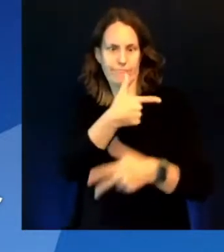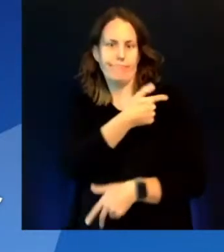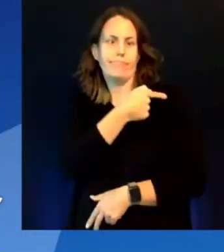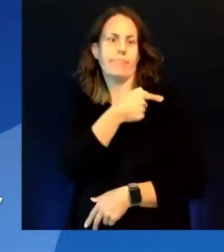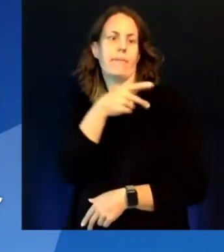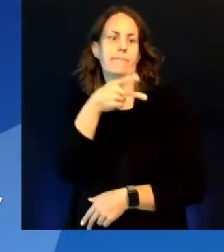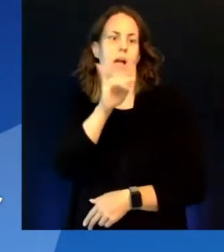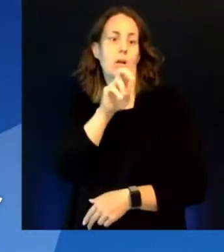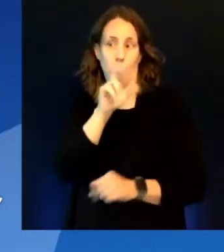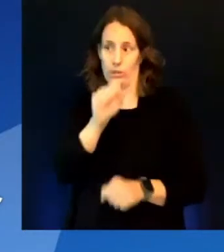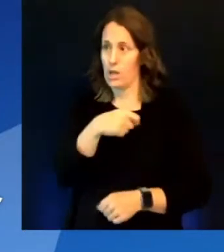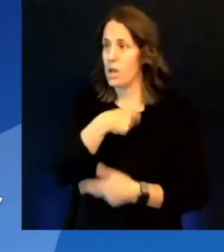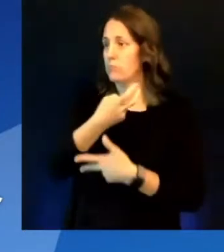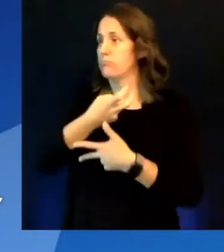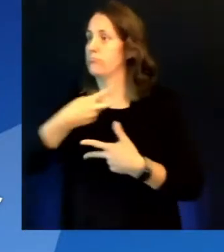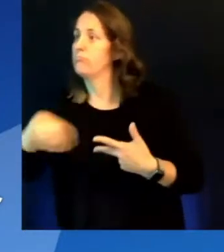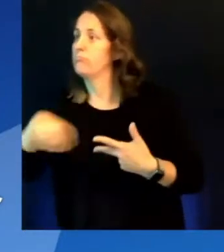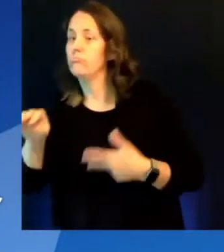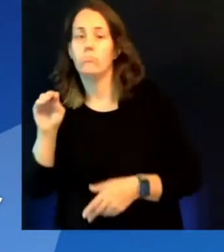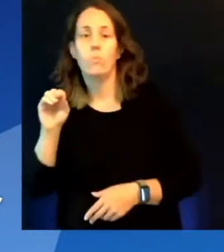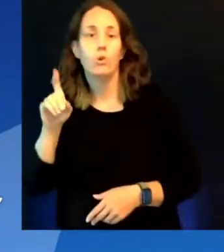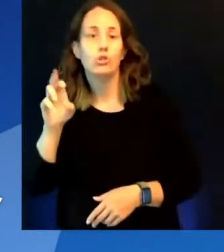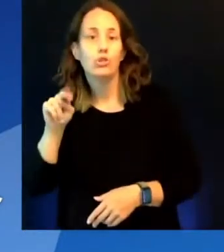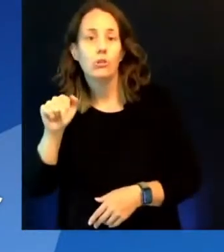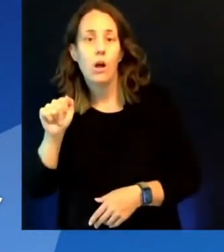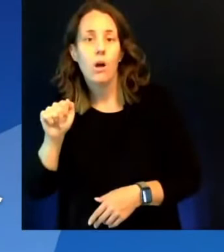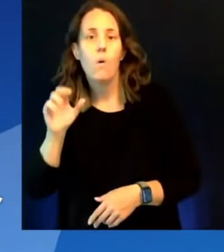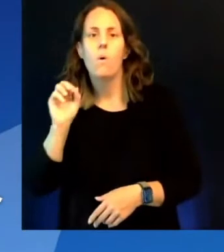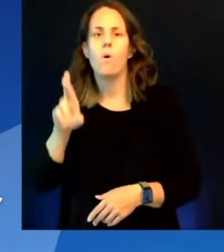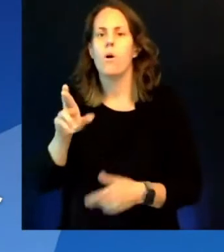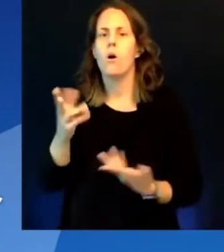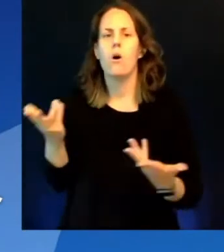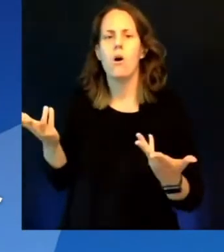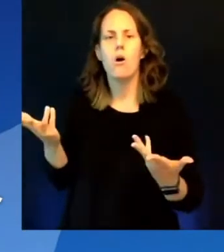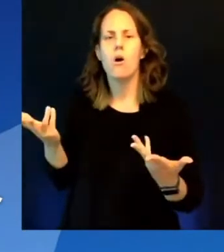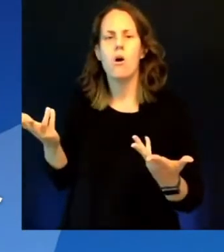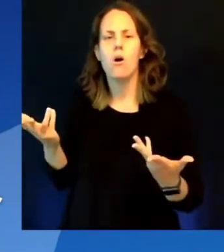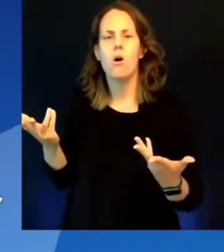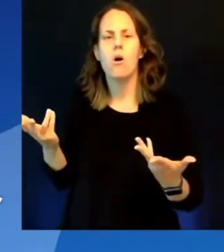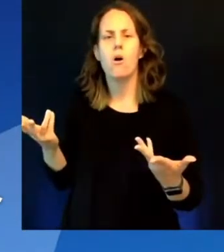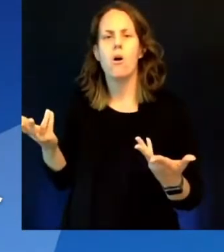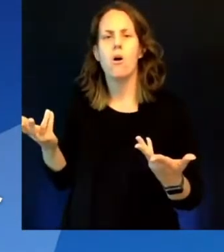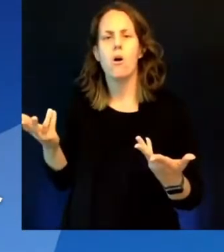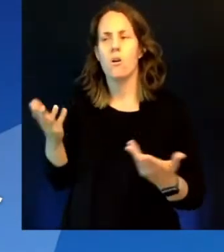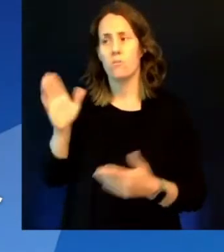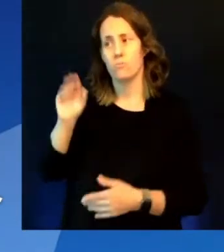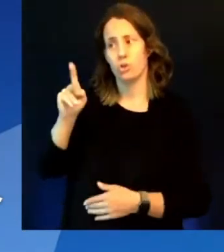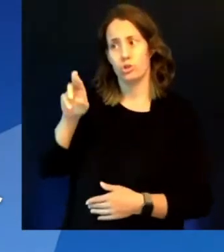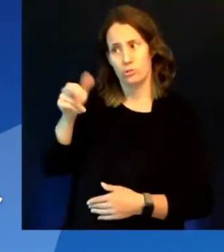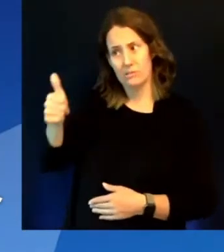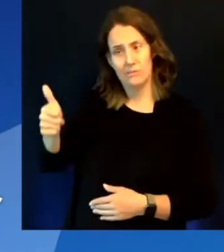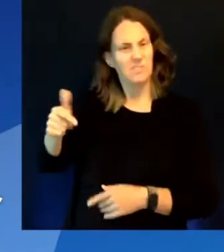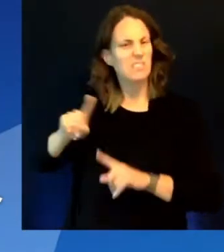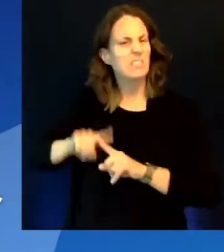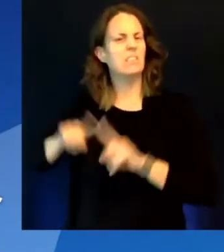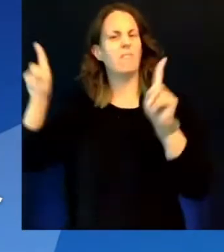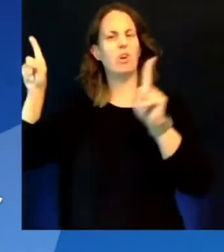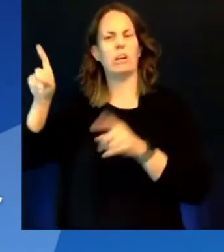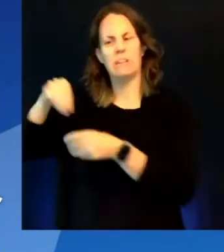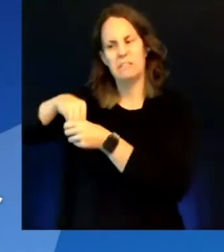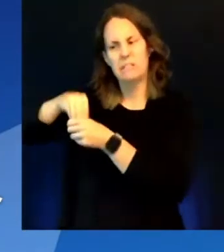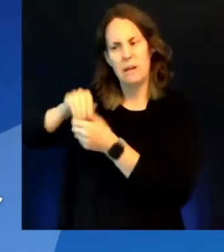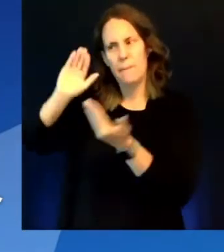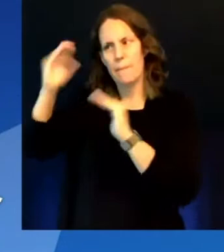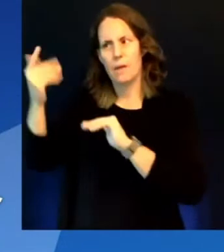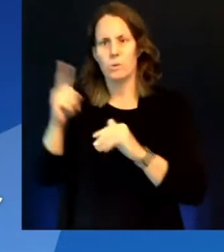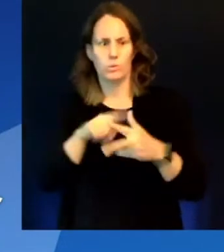the vaccine, or is it a completely different shot, and what those, what the effects will look like with that?